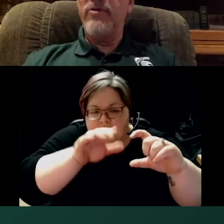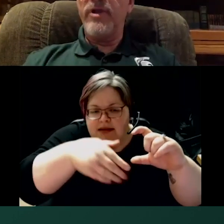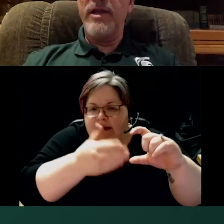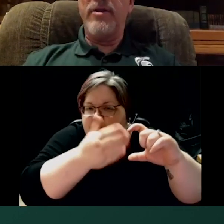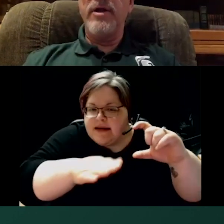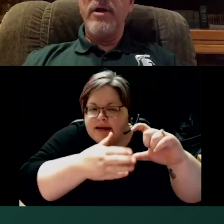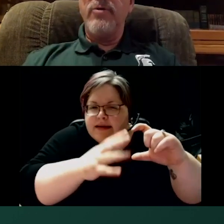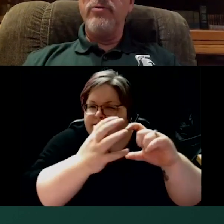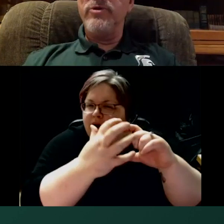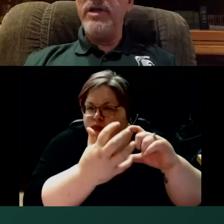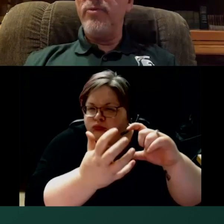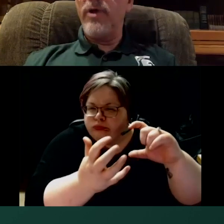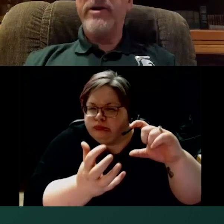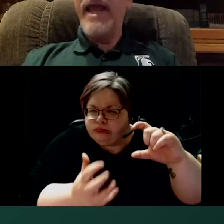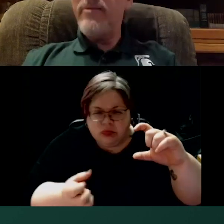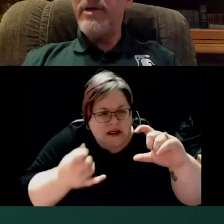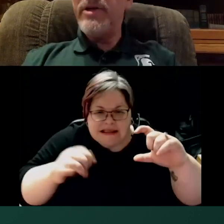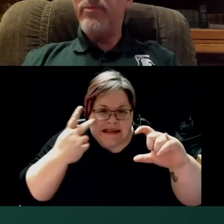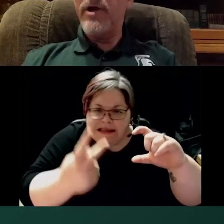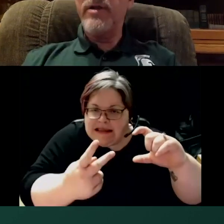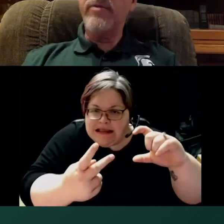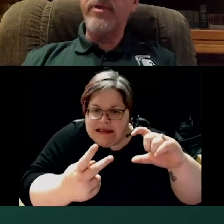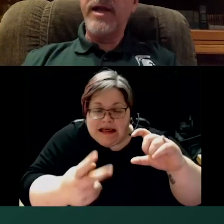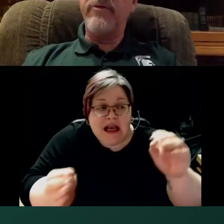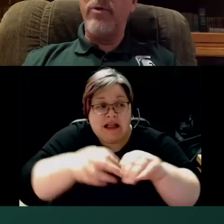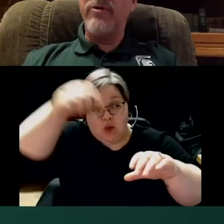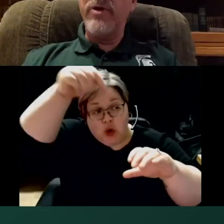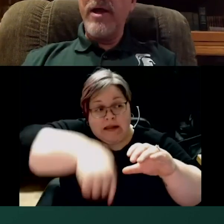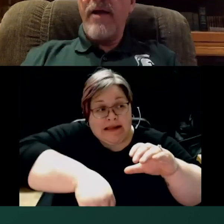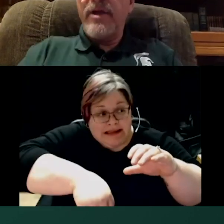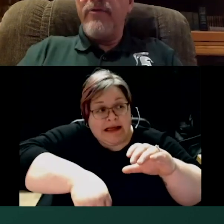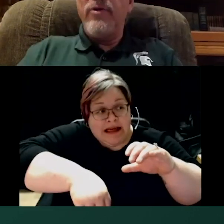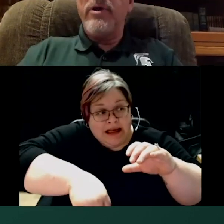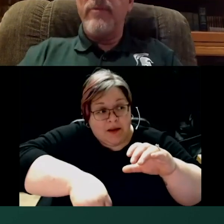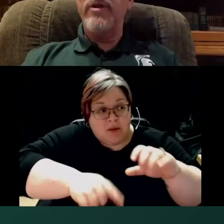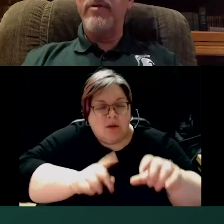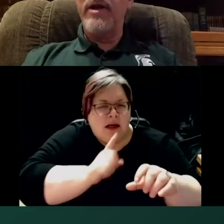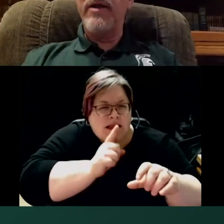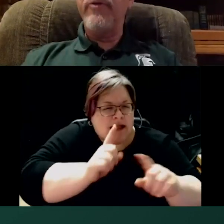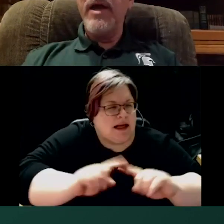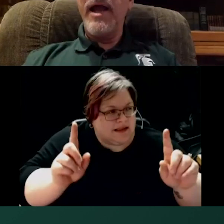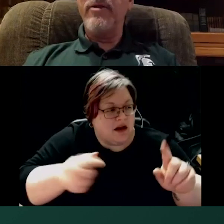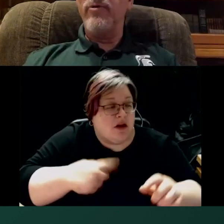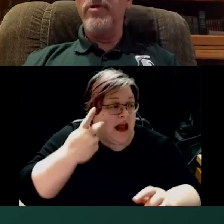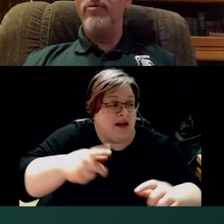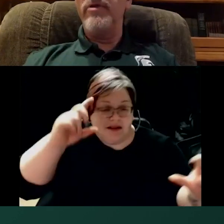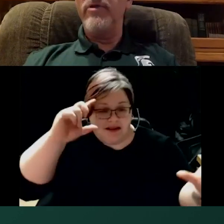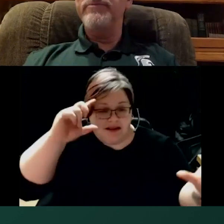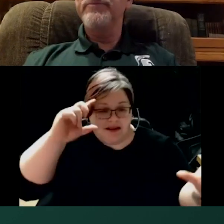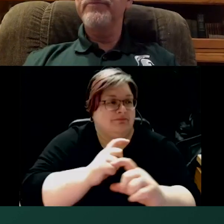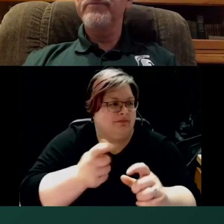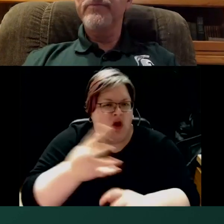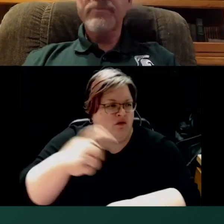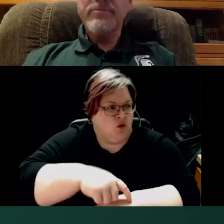those features, and it's deeper. Air can be deep red. Sometimes it's kind of orange. I've seen a few eclipses in my life, and so those are always